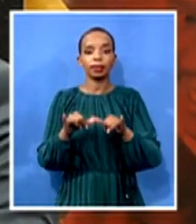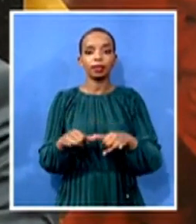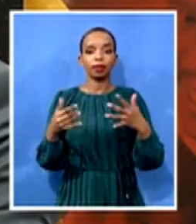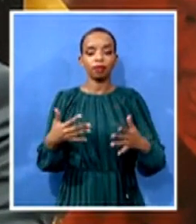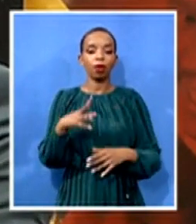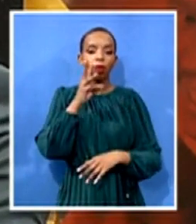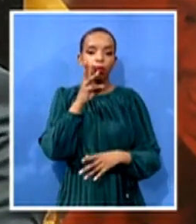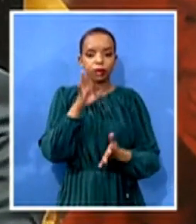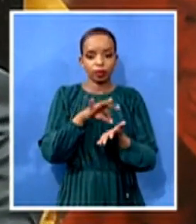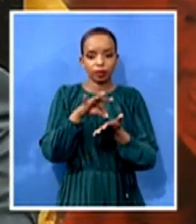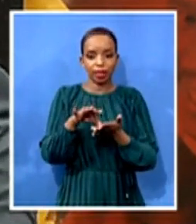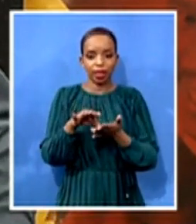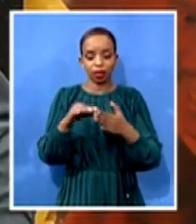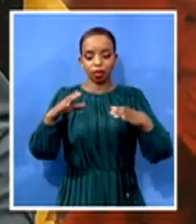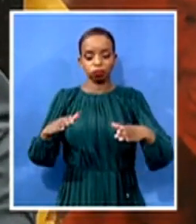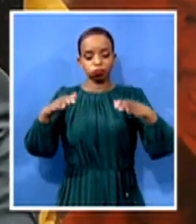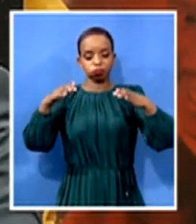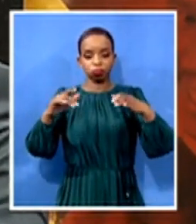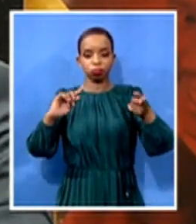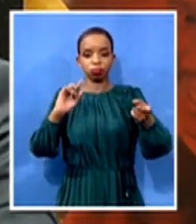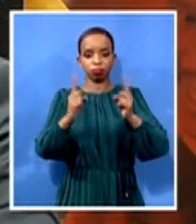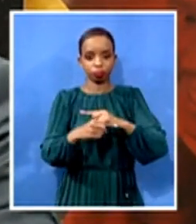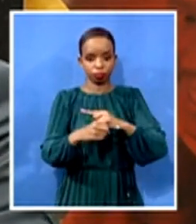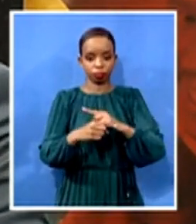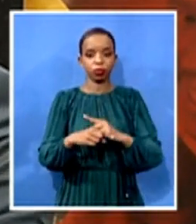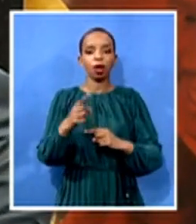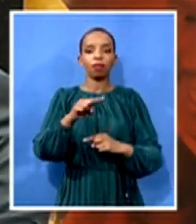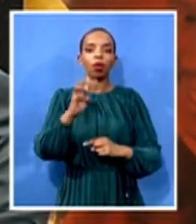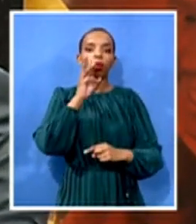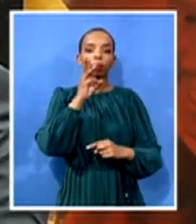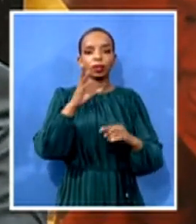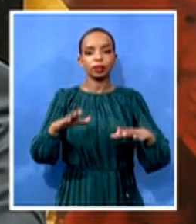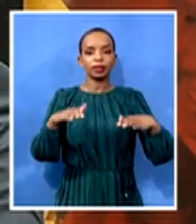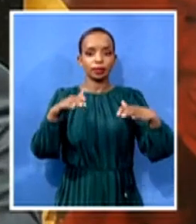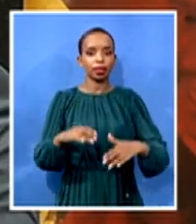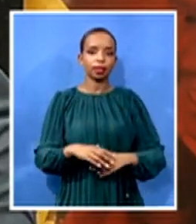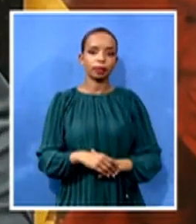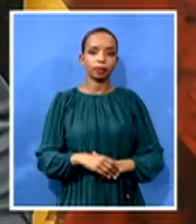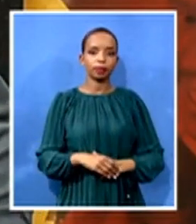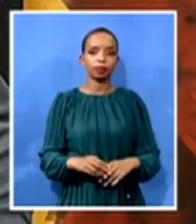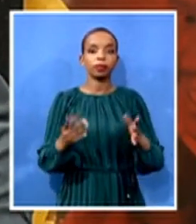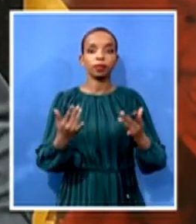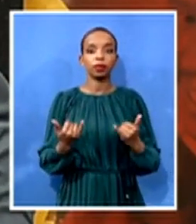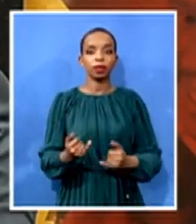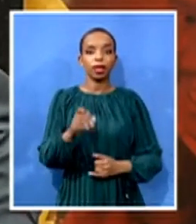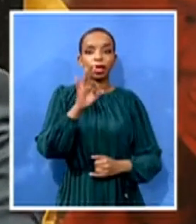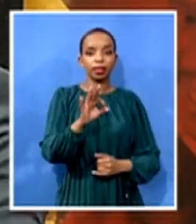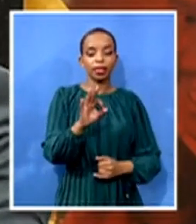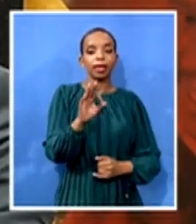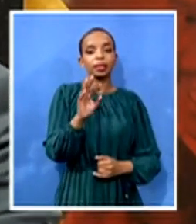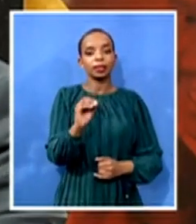delivered water tanks. To date, 291 schools have been affected by